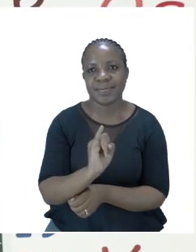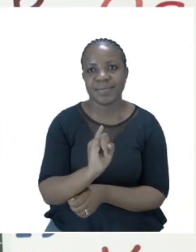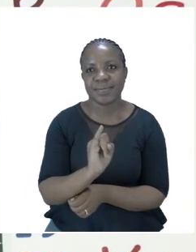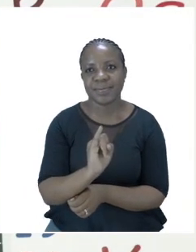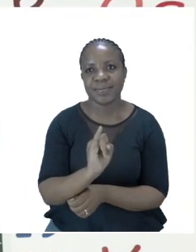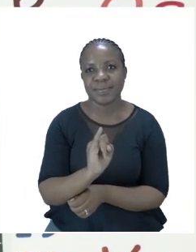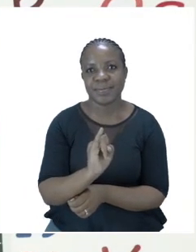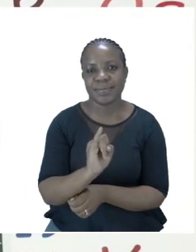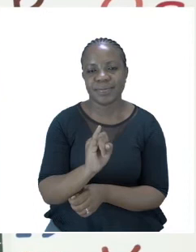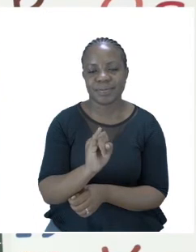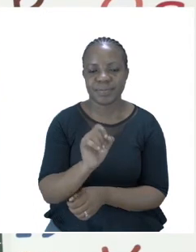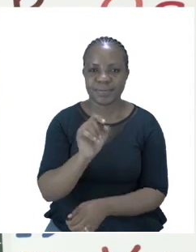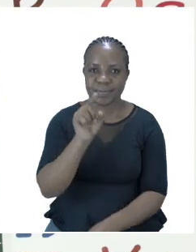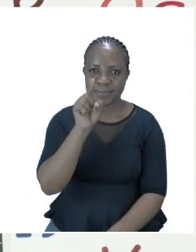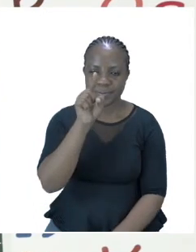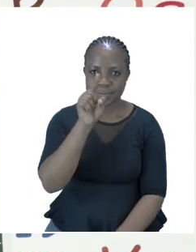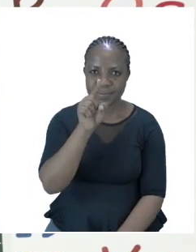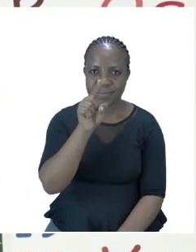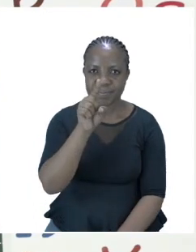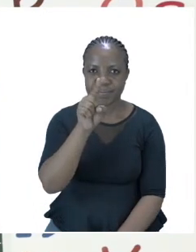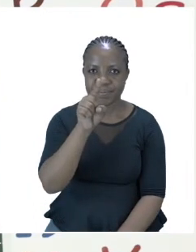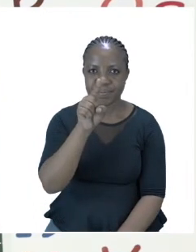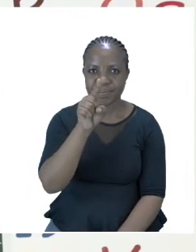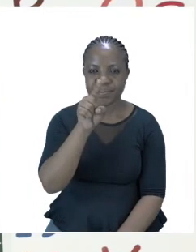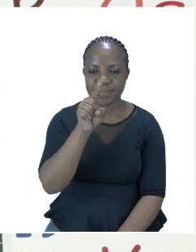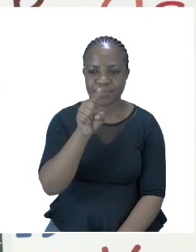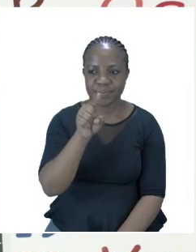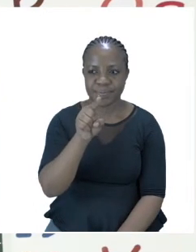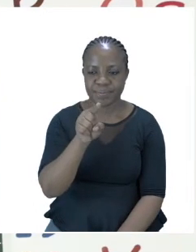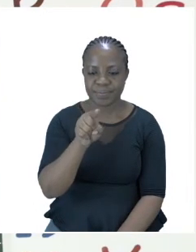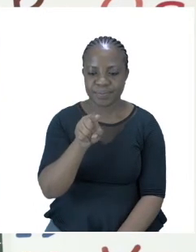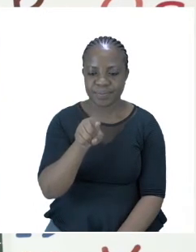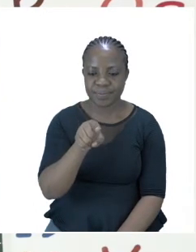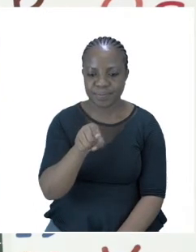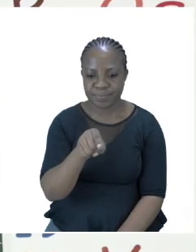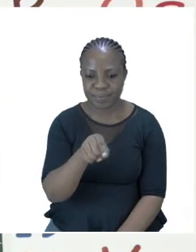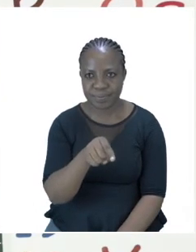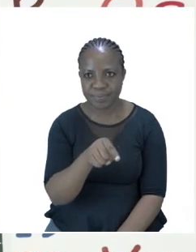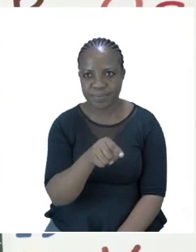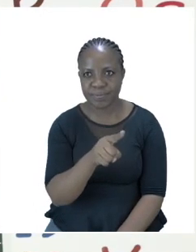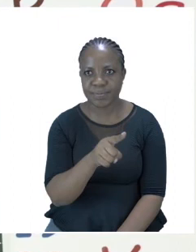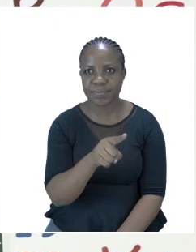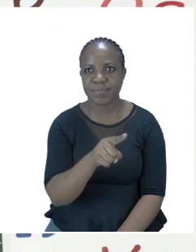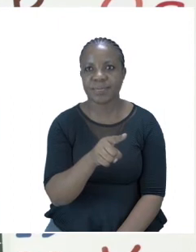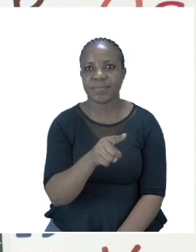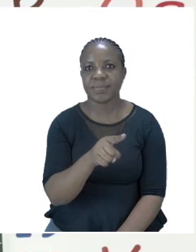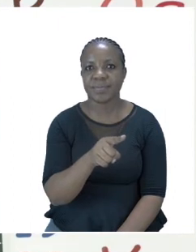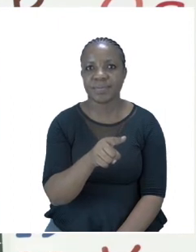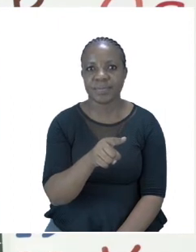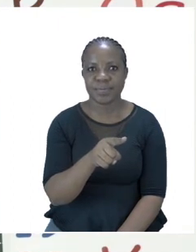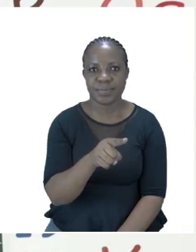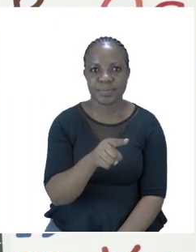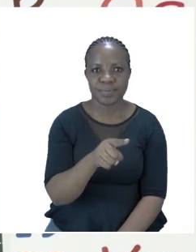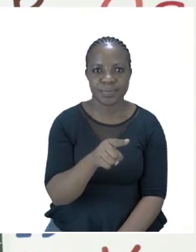at the top and his feet are behind him. So we start here and